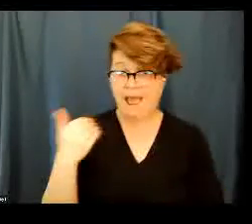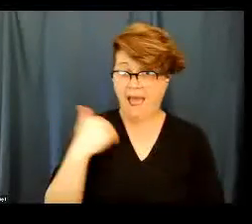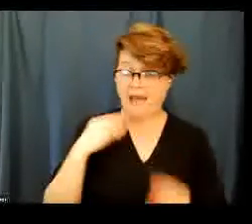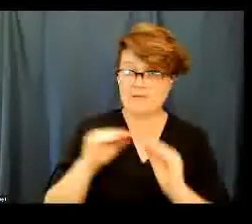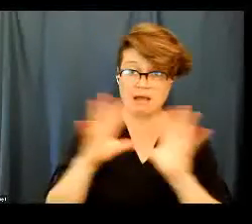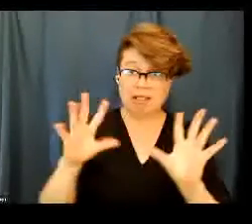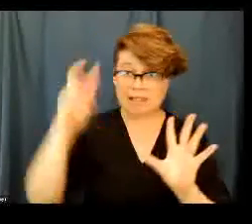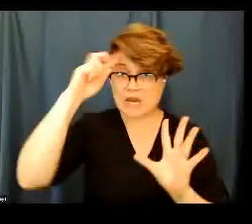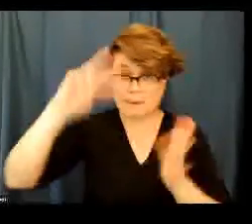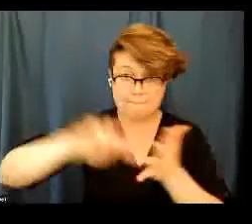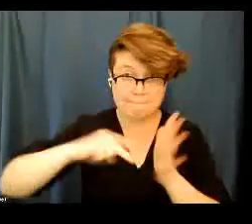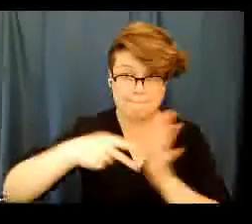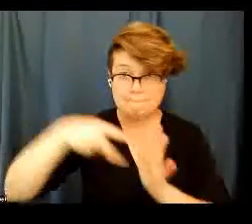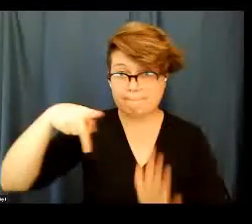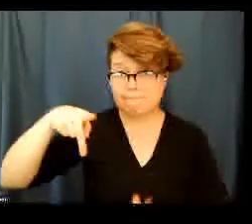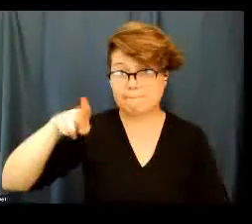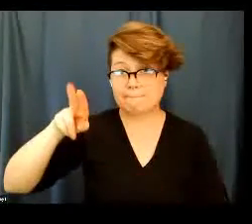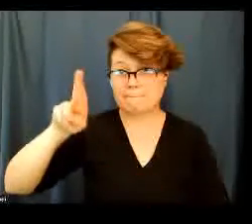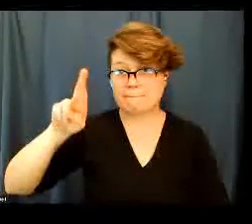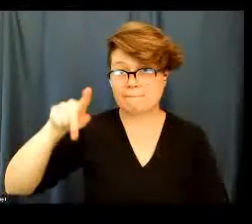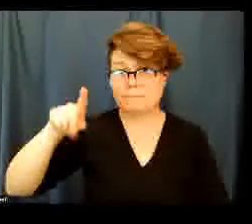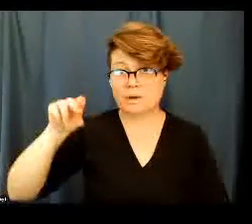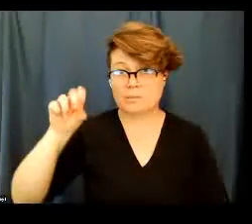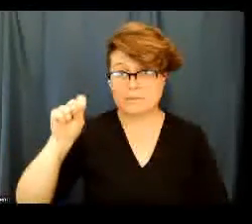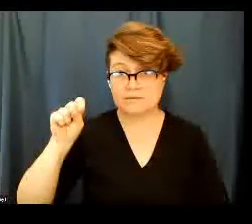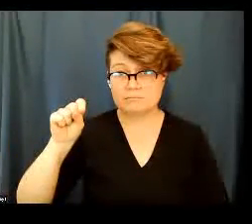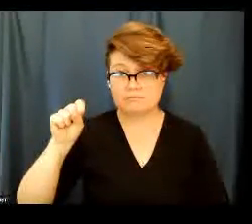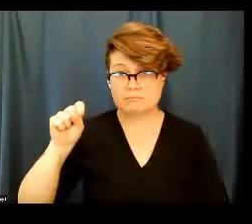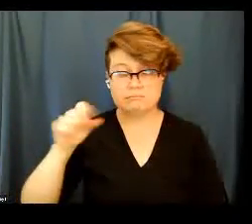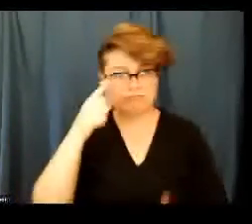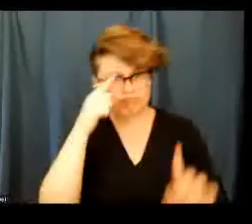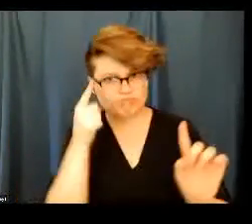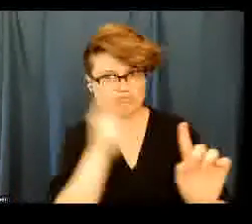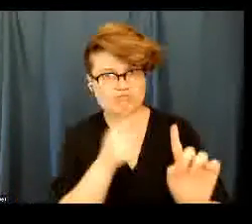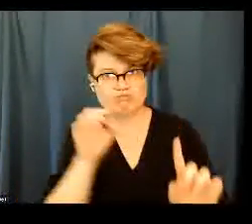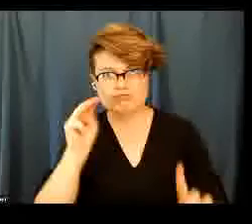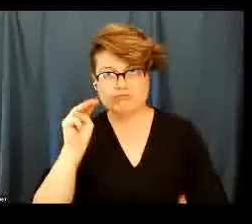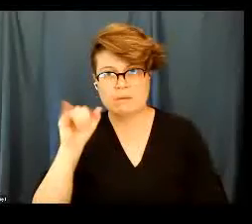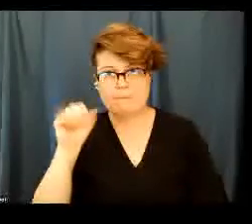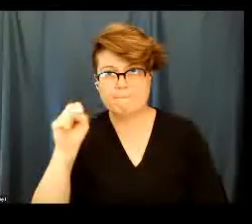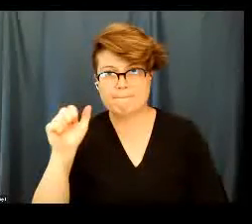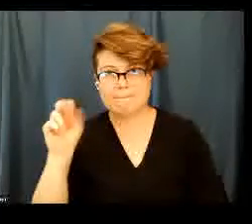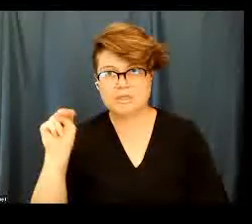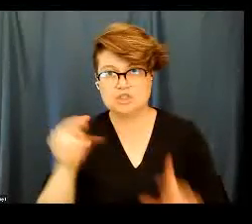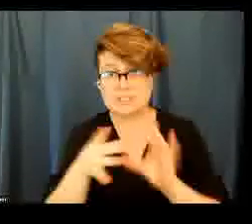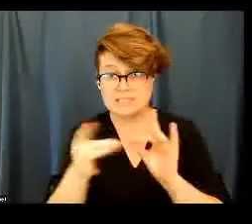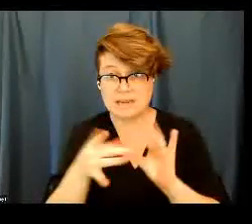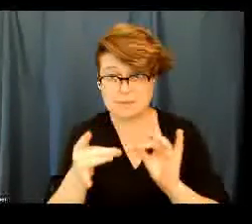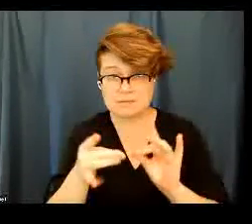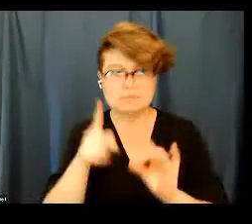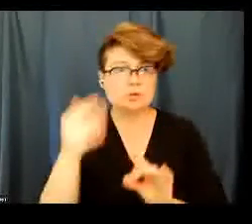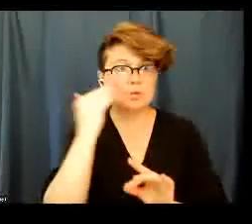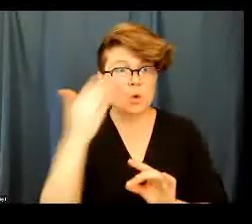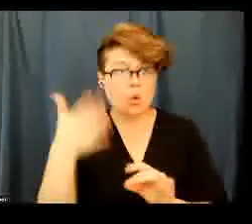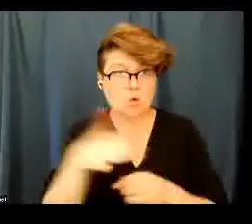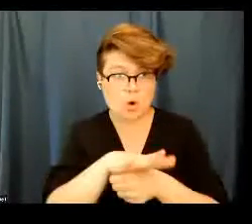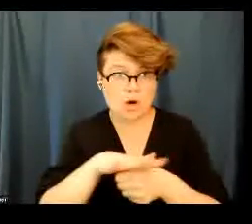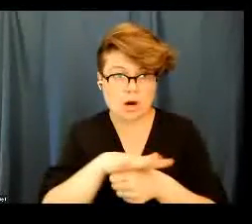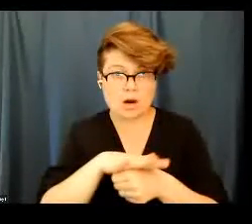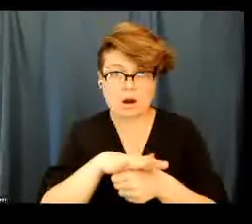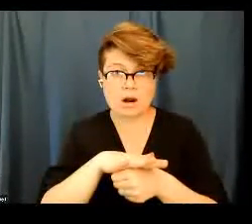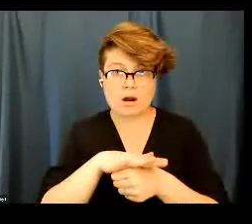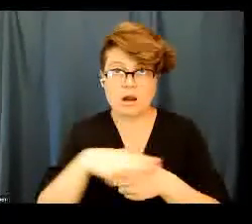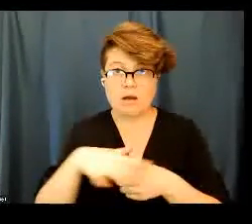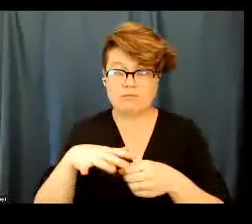gone through and developed your mission statement, right? Do you know what your coverage area is going to be for this SART? Do you